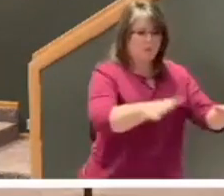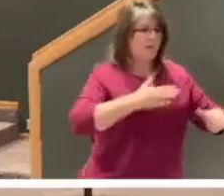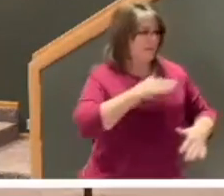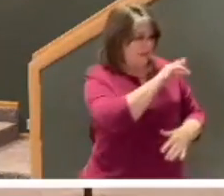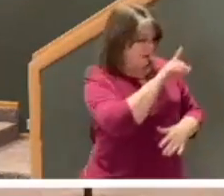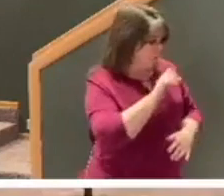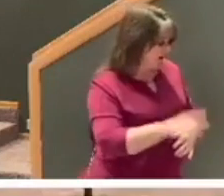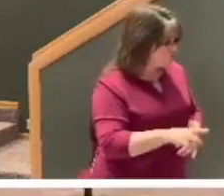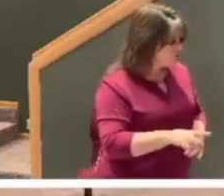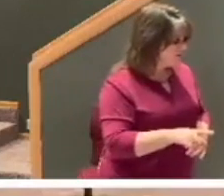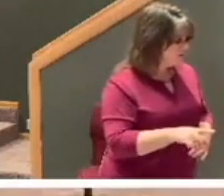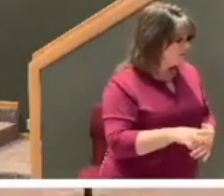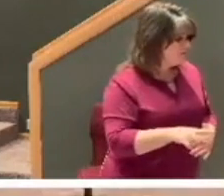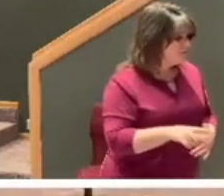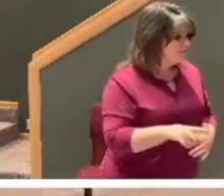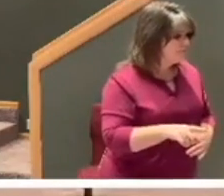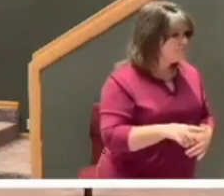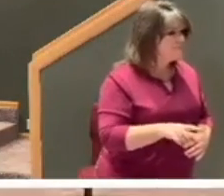question is this.